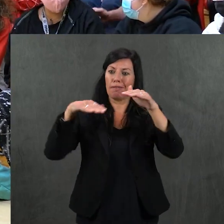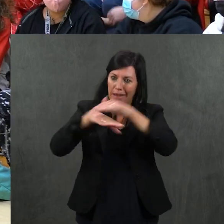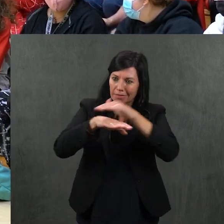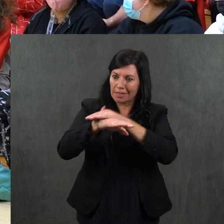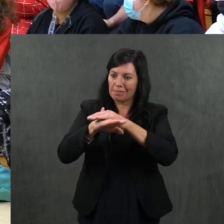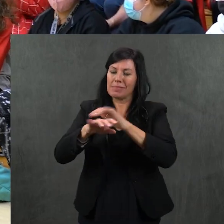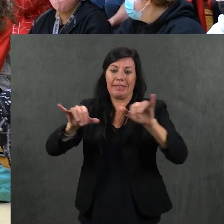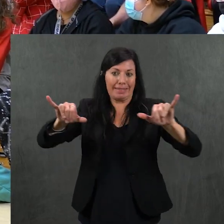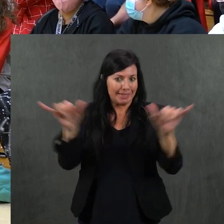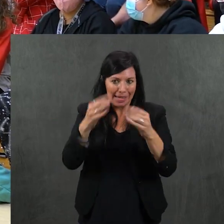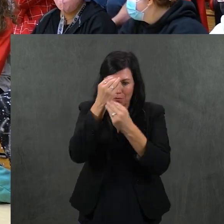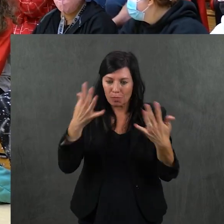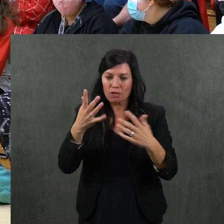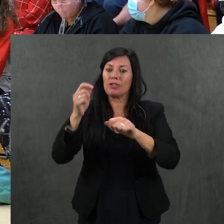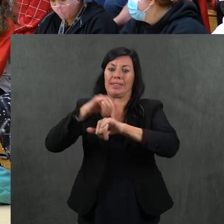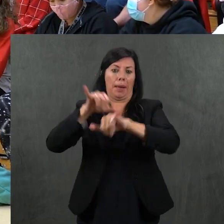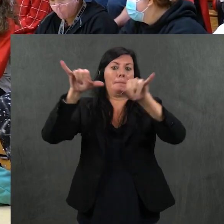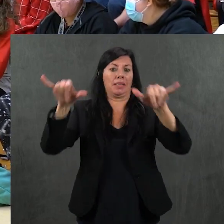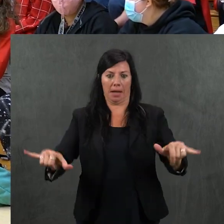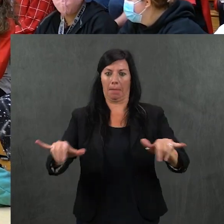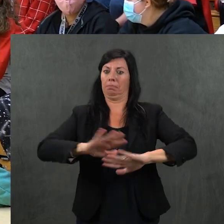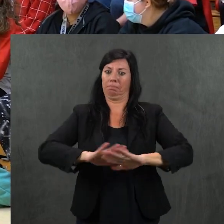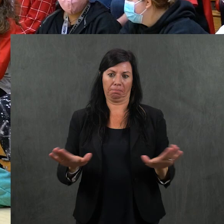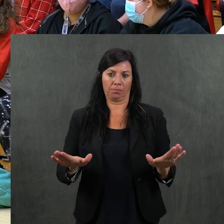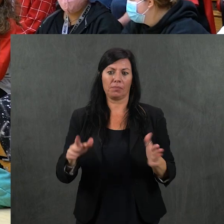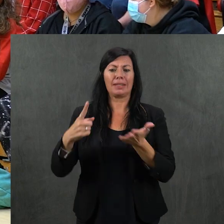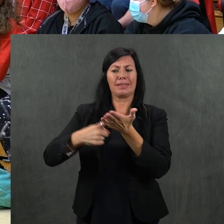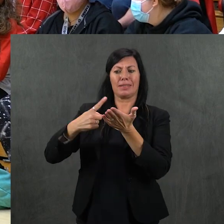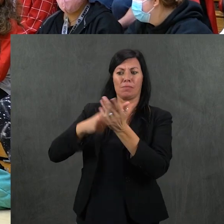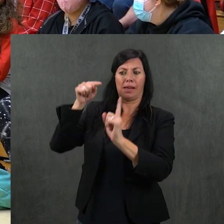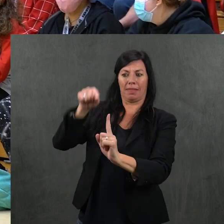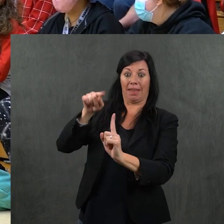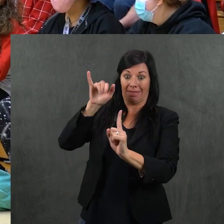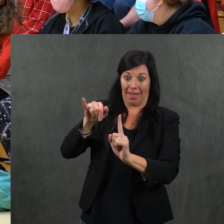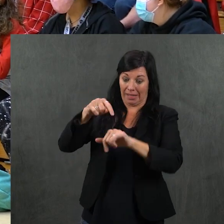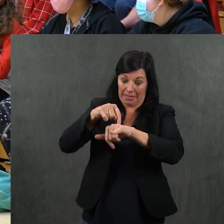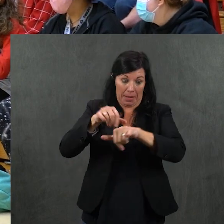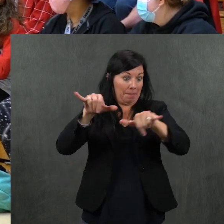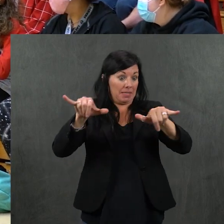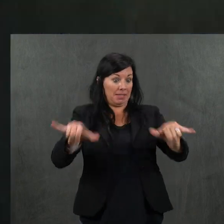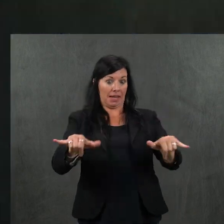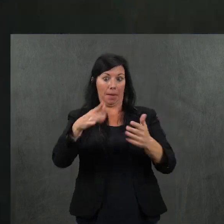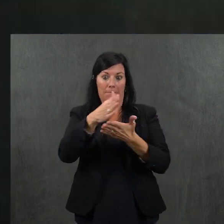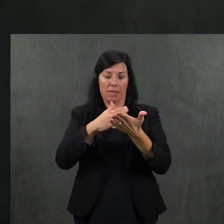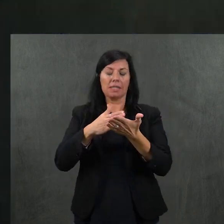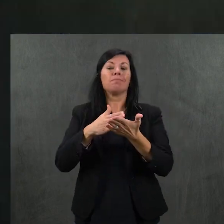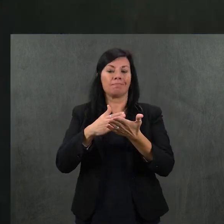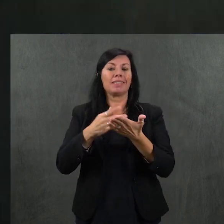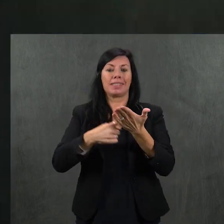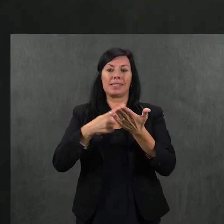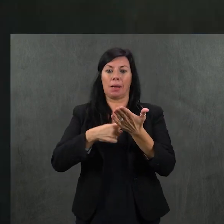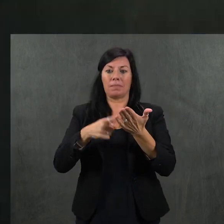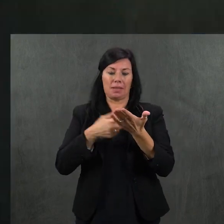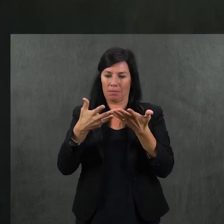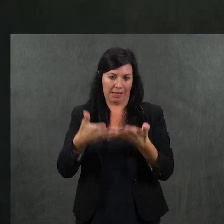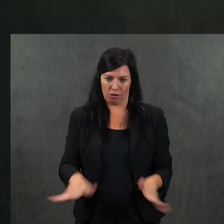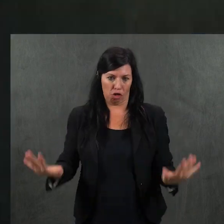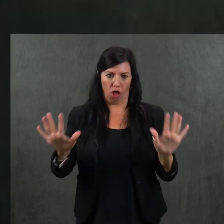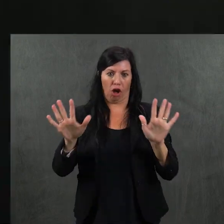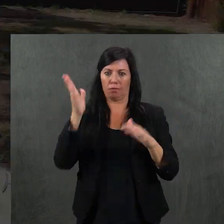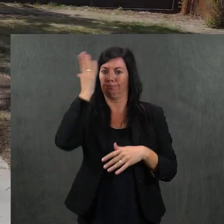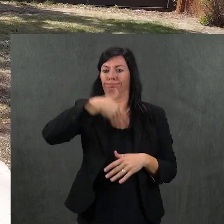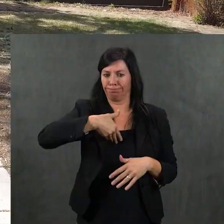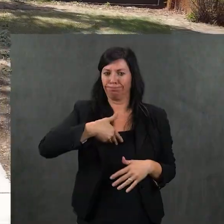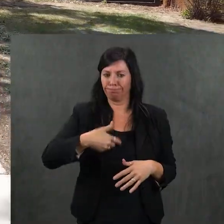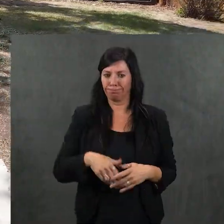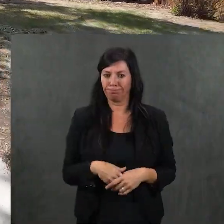access to the same information at the same time. And sometimes I think that at the same time piece is the part that gets